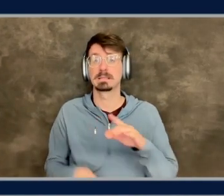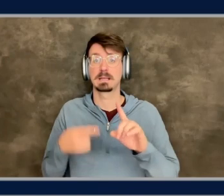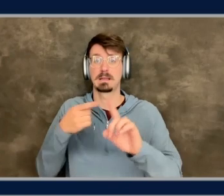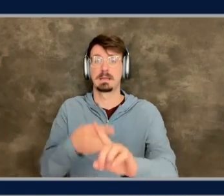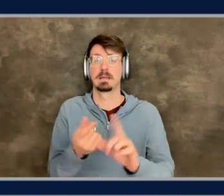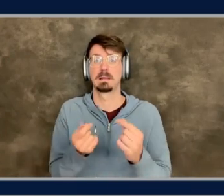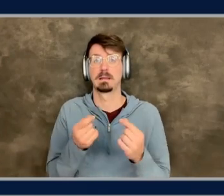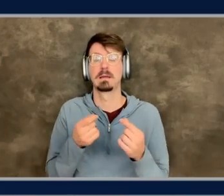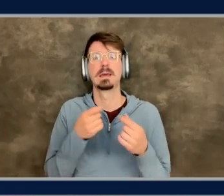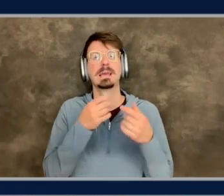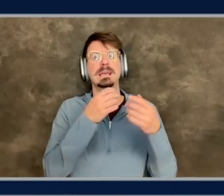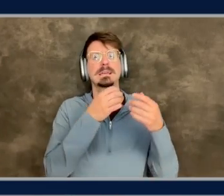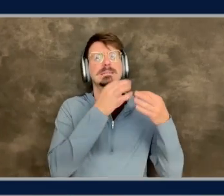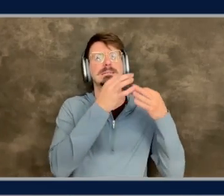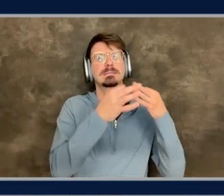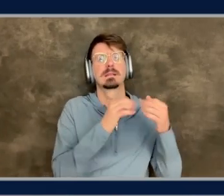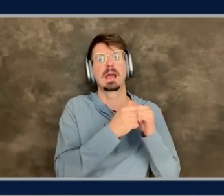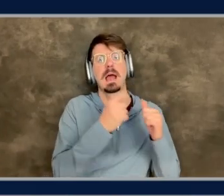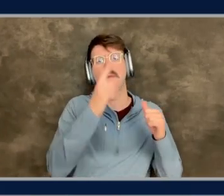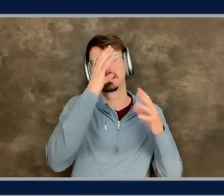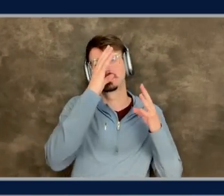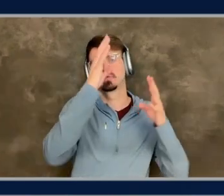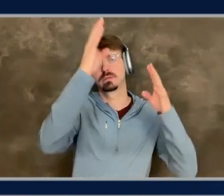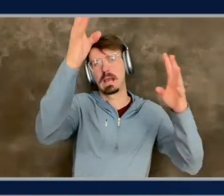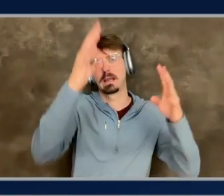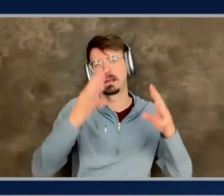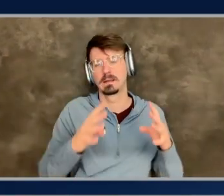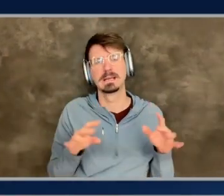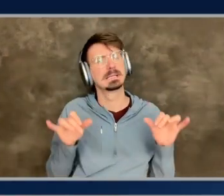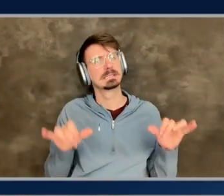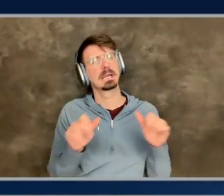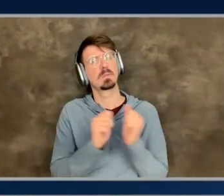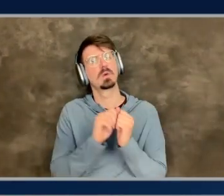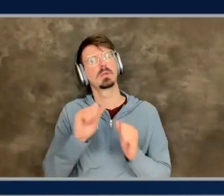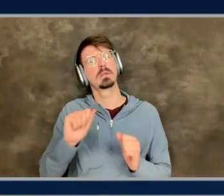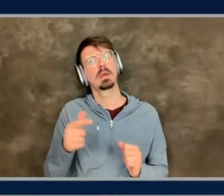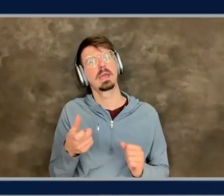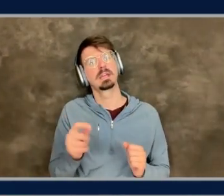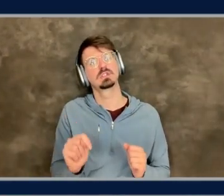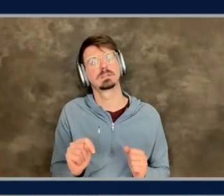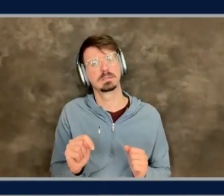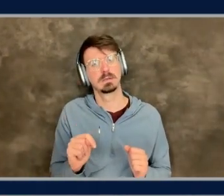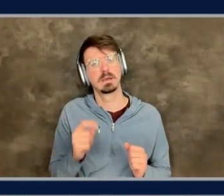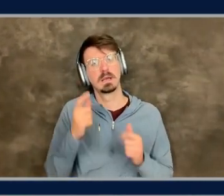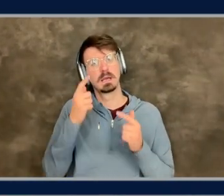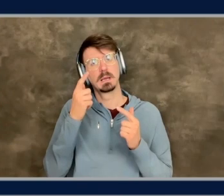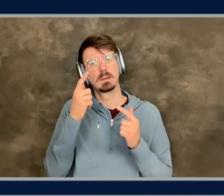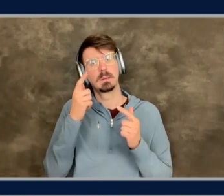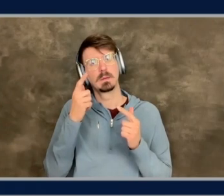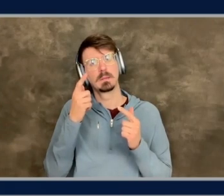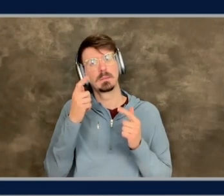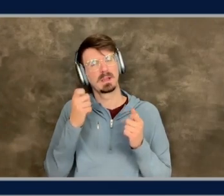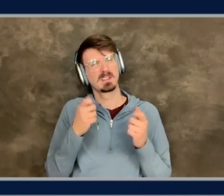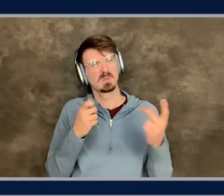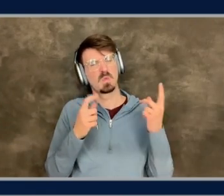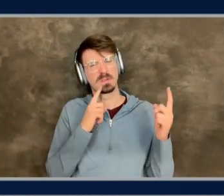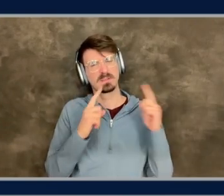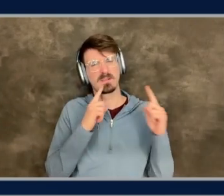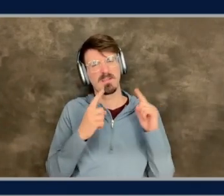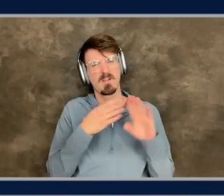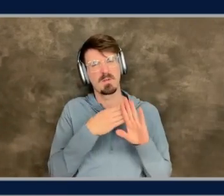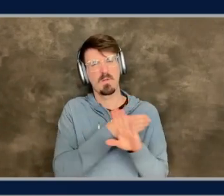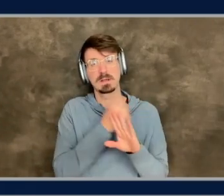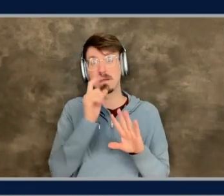how he created it. It's the same thing with agents because, Yes. like as we speak before, because it's not just interacting with